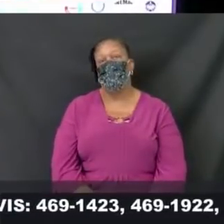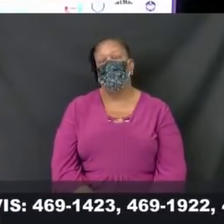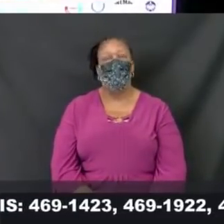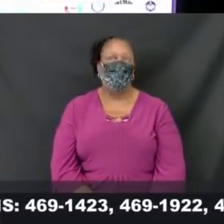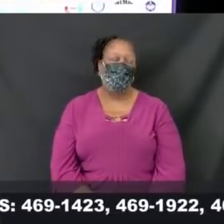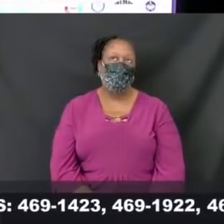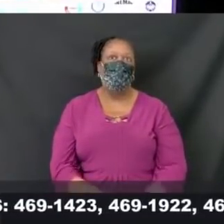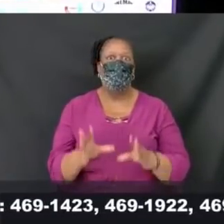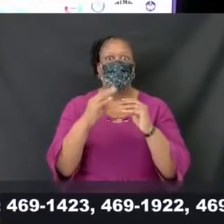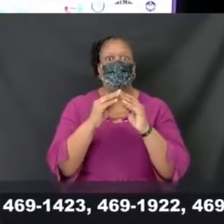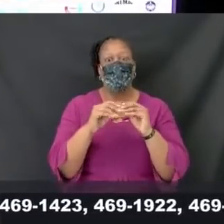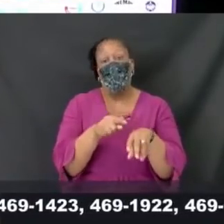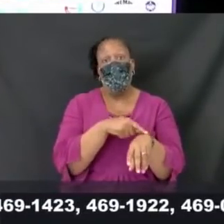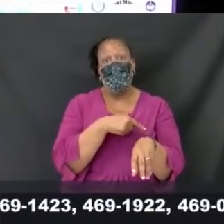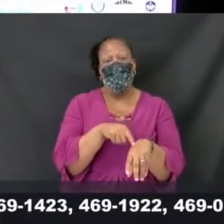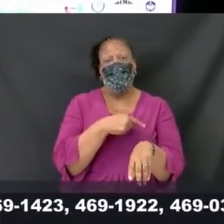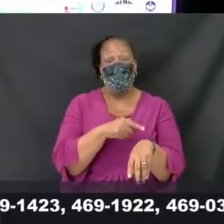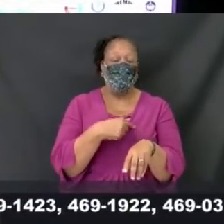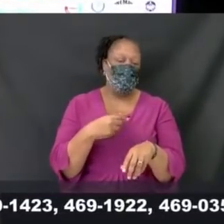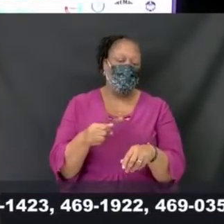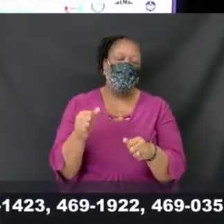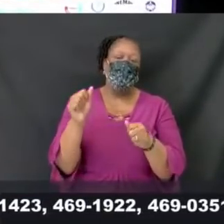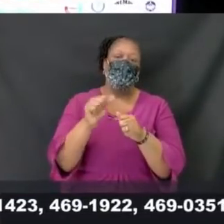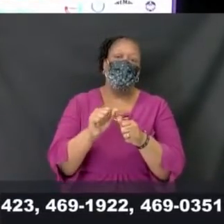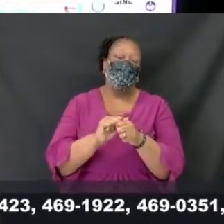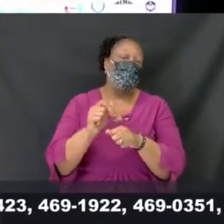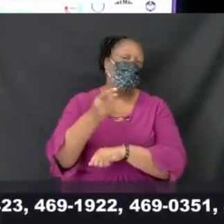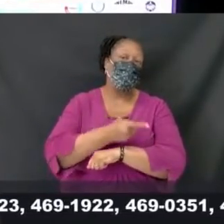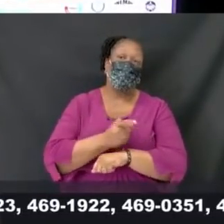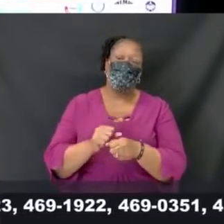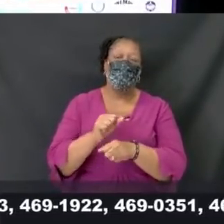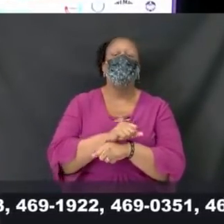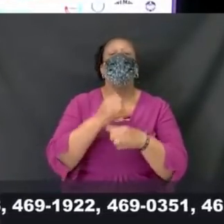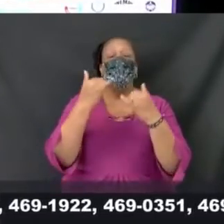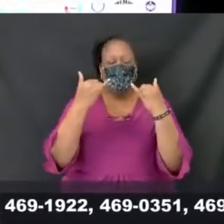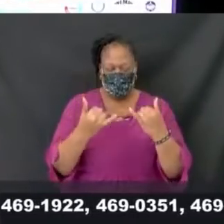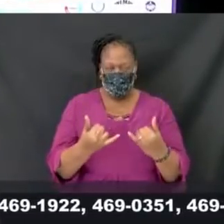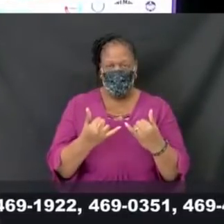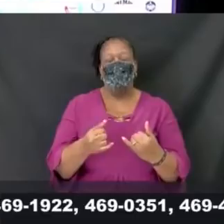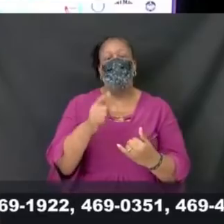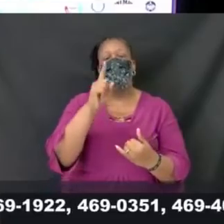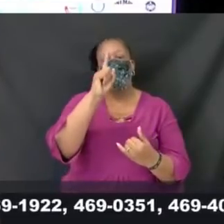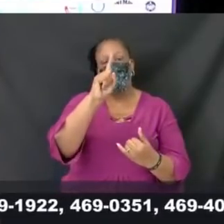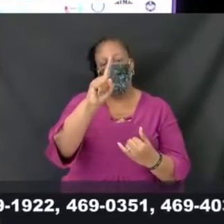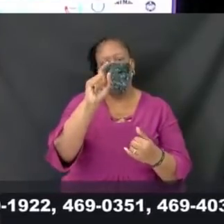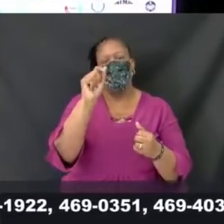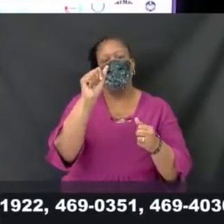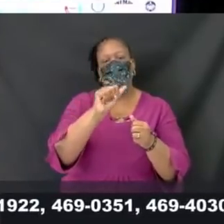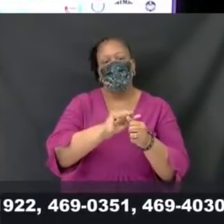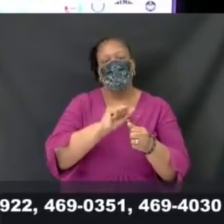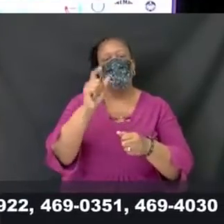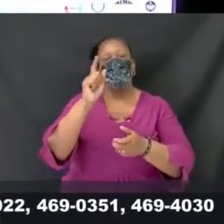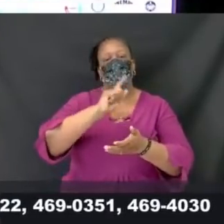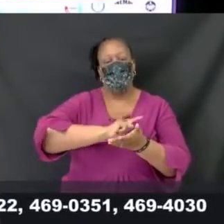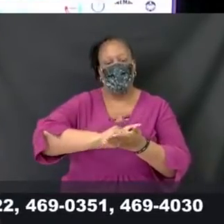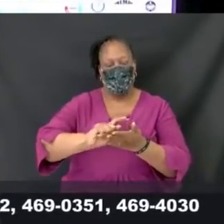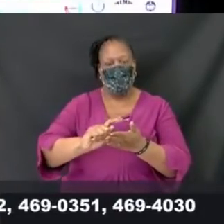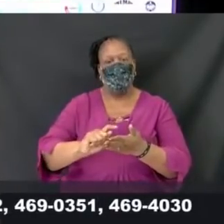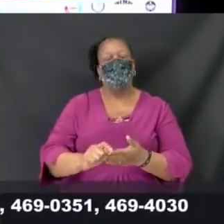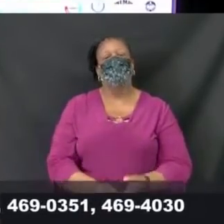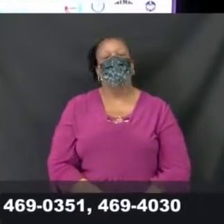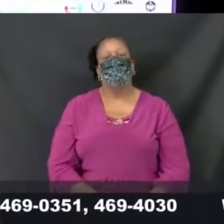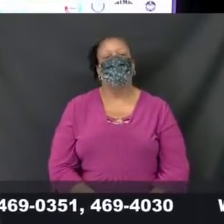day. Now it is once a week, and sometimes more than once a week as the need might